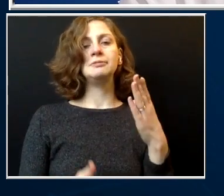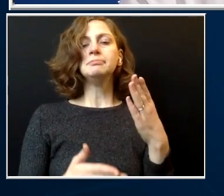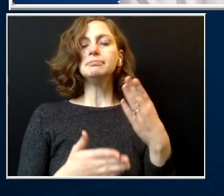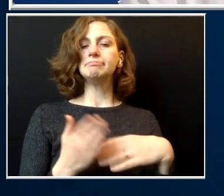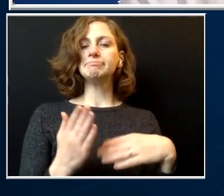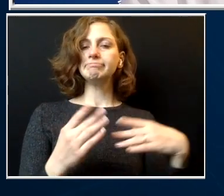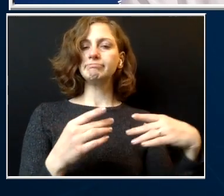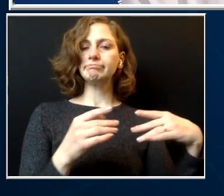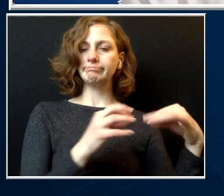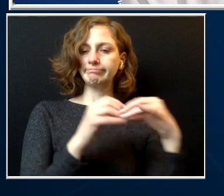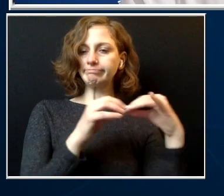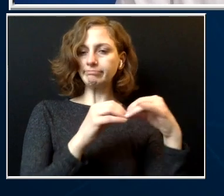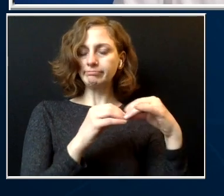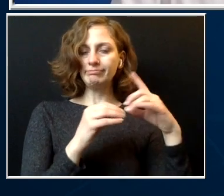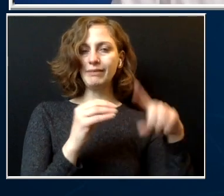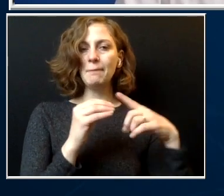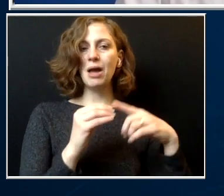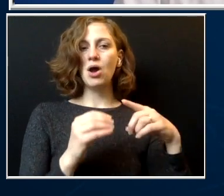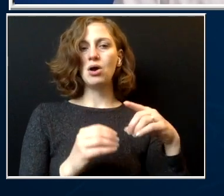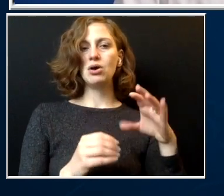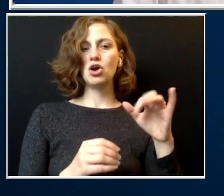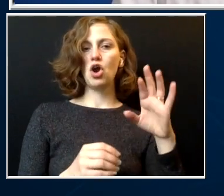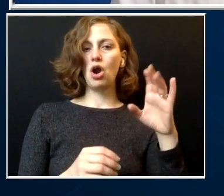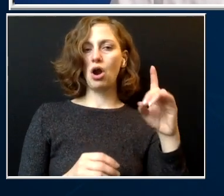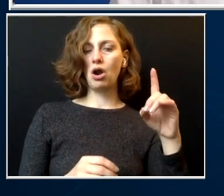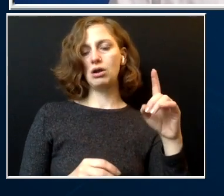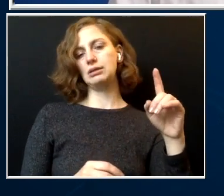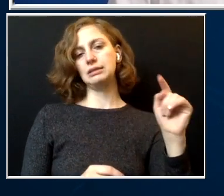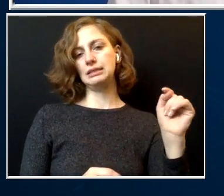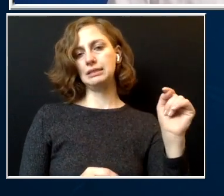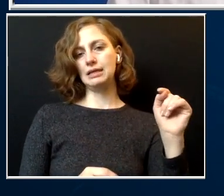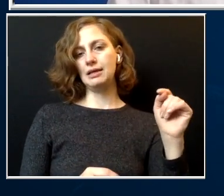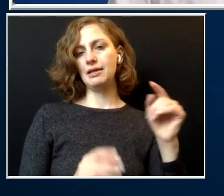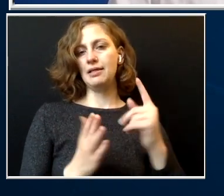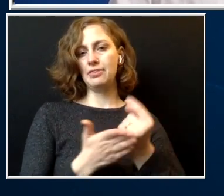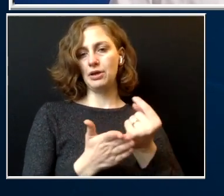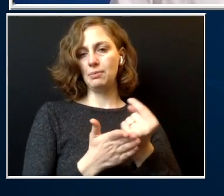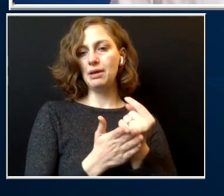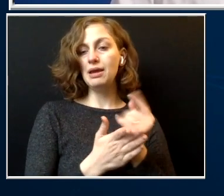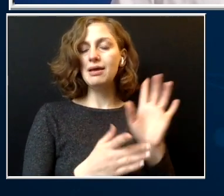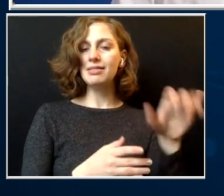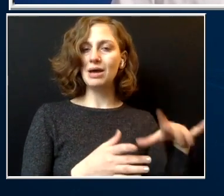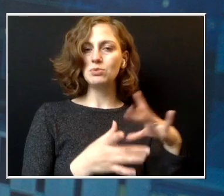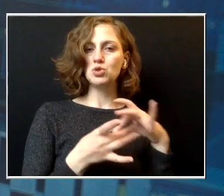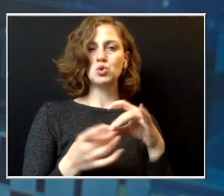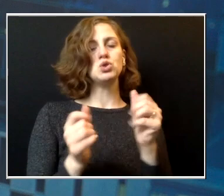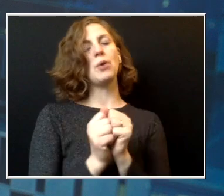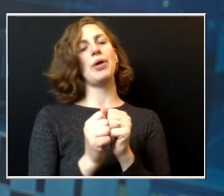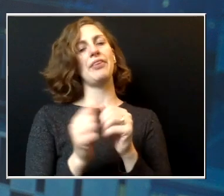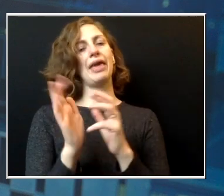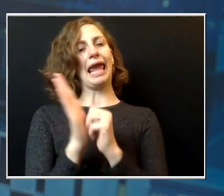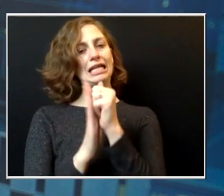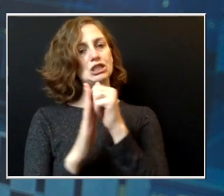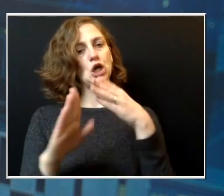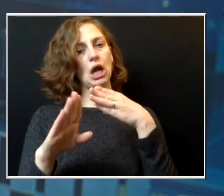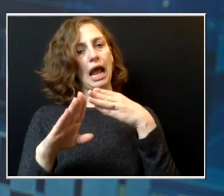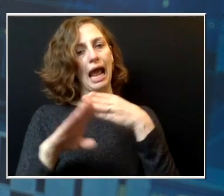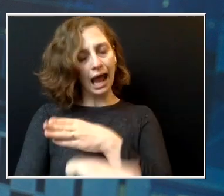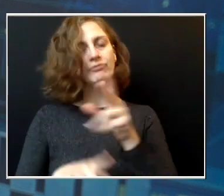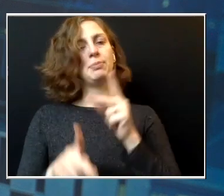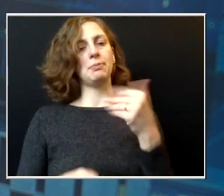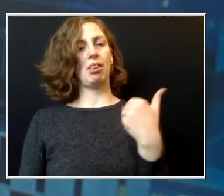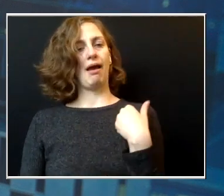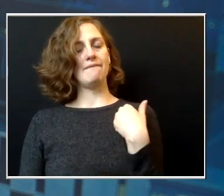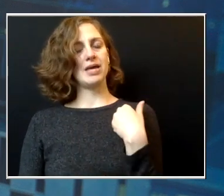T therapy, suggesting that it was associated with cancer after people had it. Here's the deal. It was 1